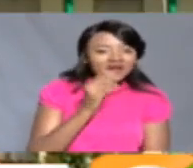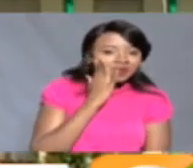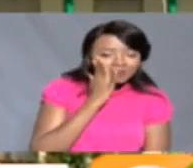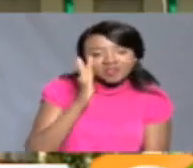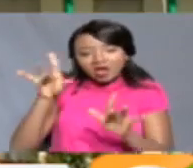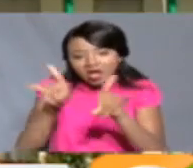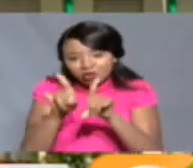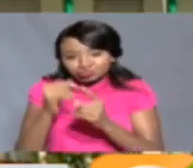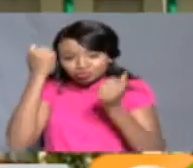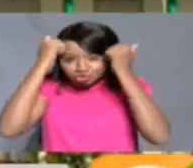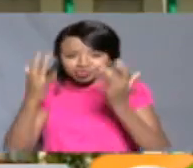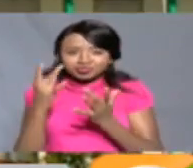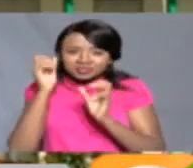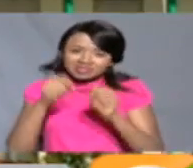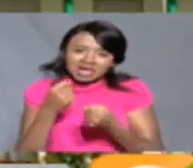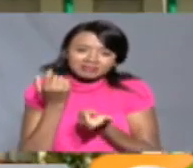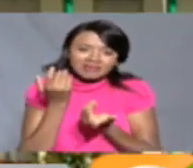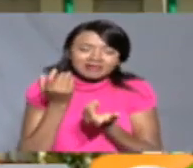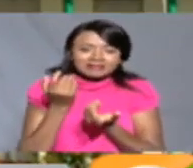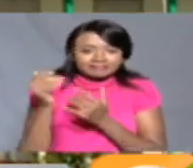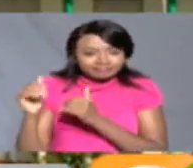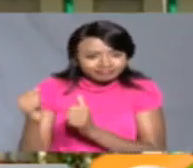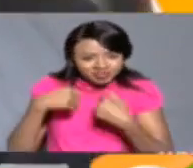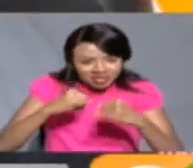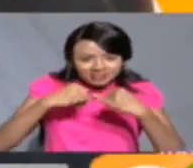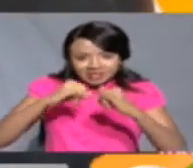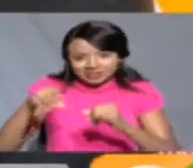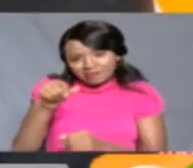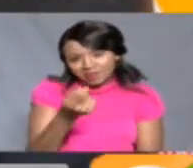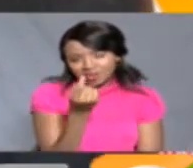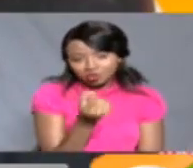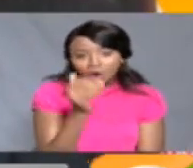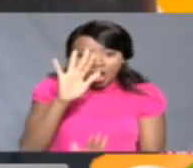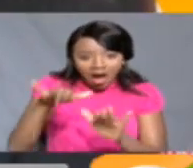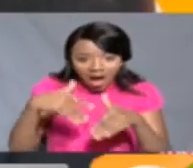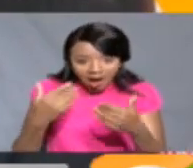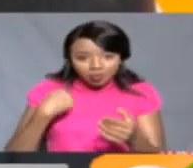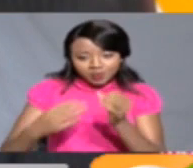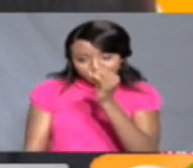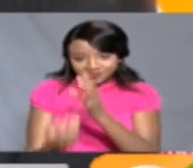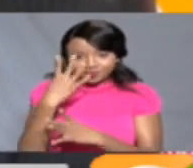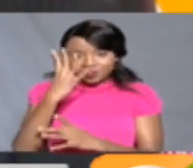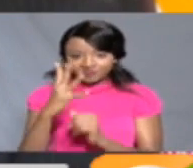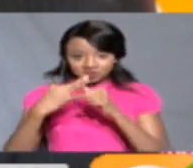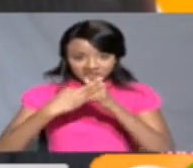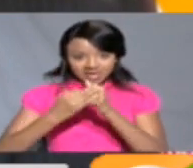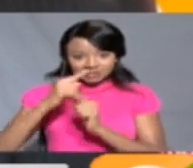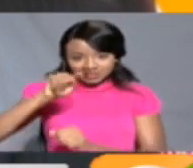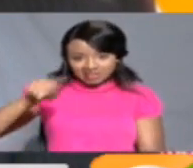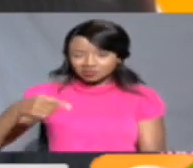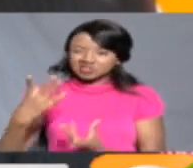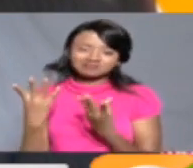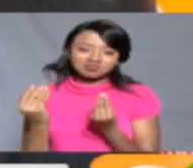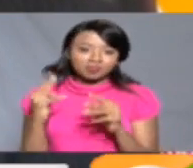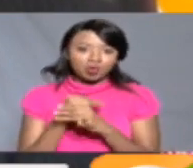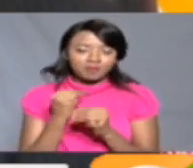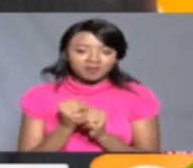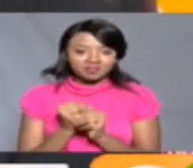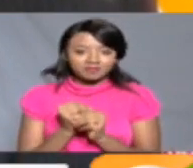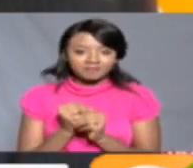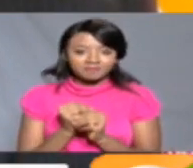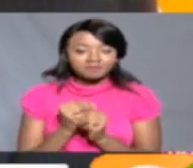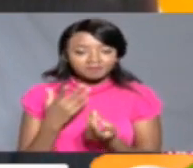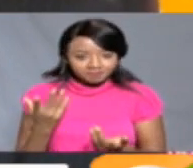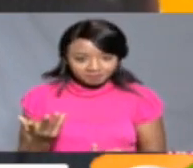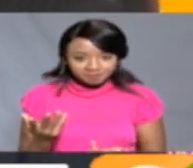the burden of digging deep into their pockets. How we came up with 48,000 shillings is simple arithmetic.